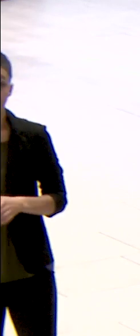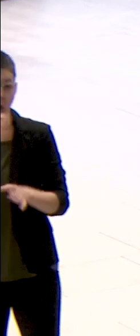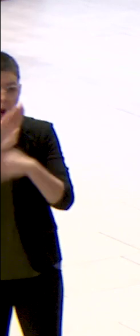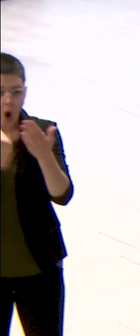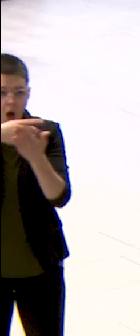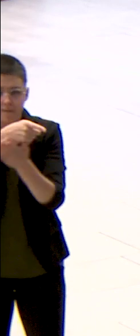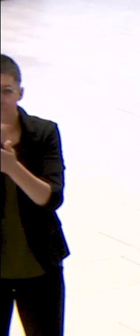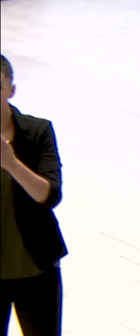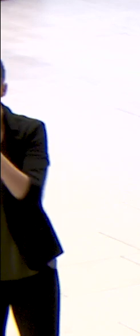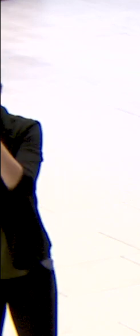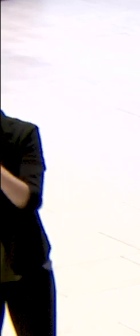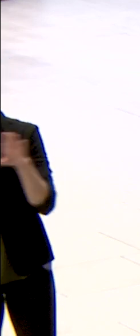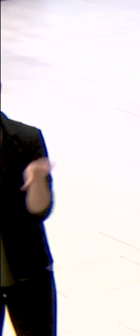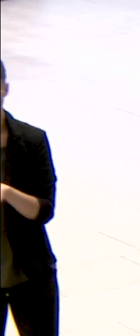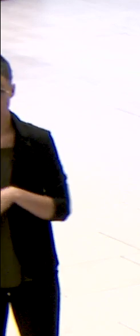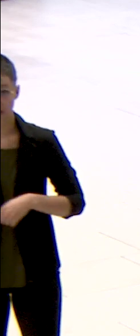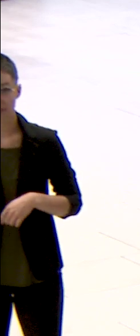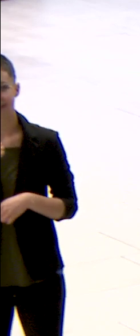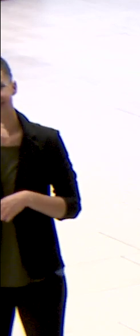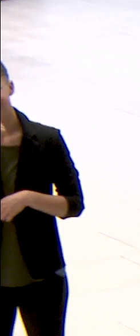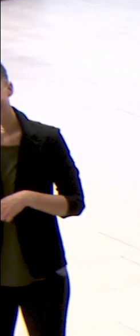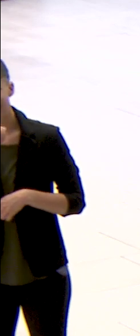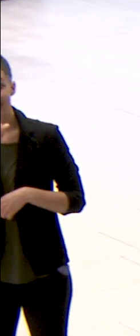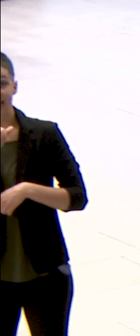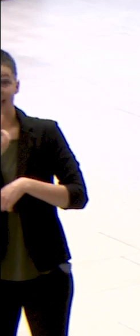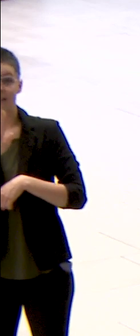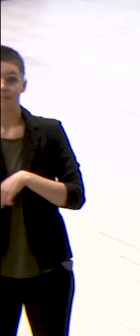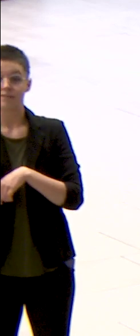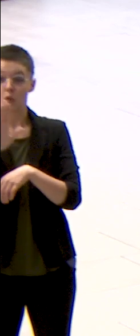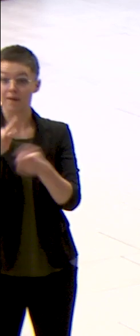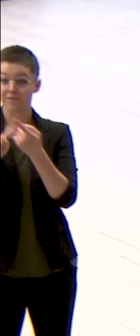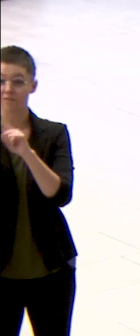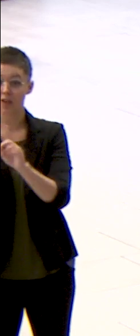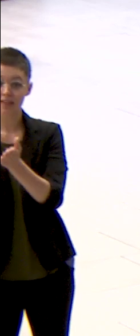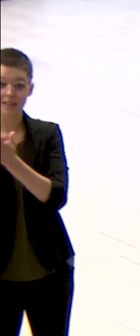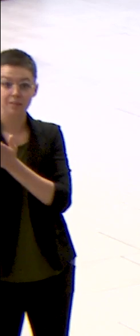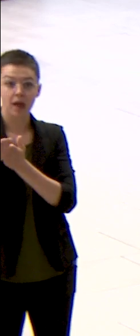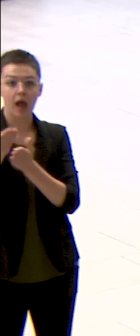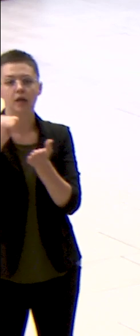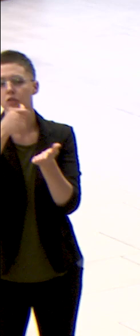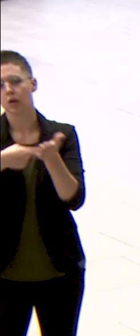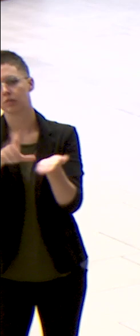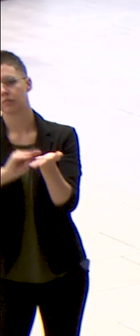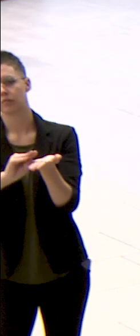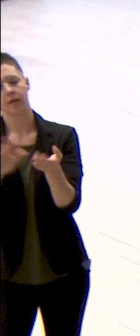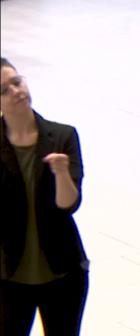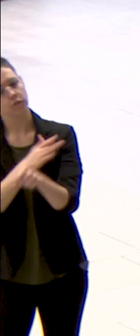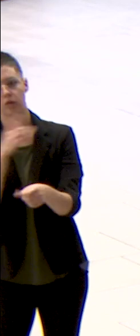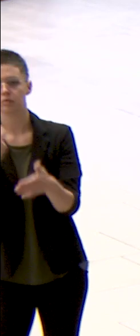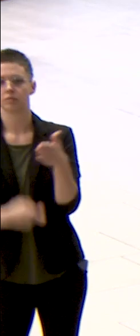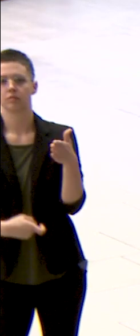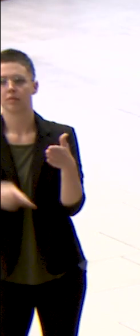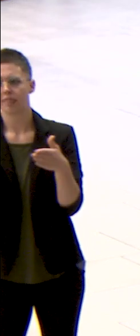if you have, for all of you founders that are doing something, do not discount your stuff for your friends. Your friends should be paying full rate because they should be willing to